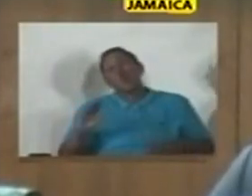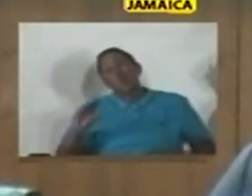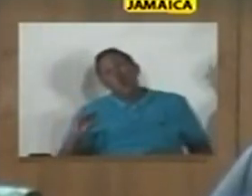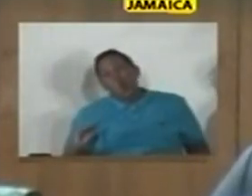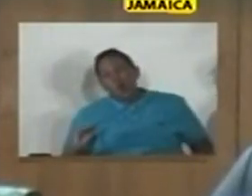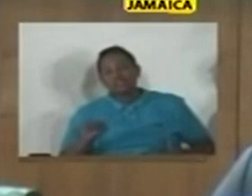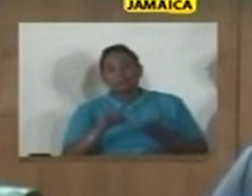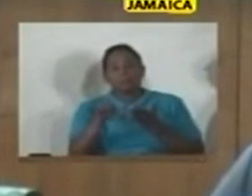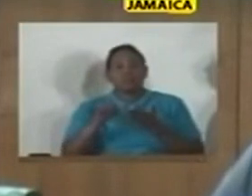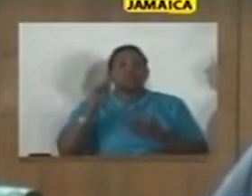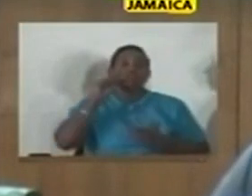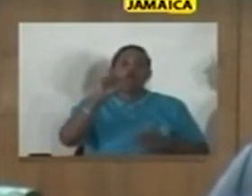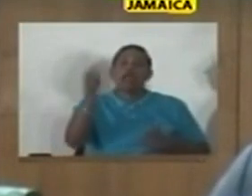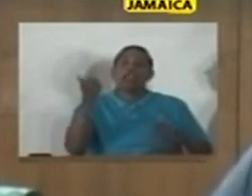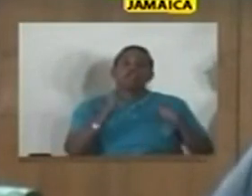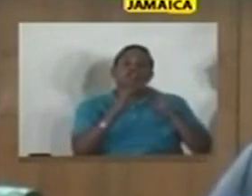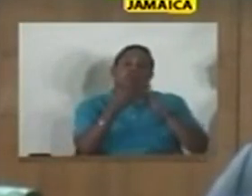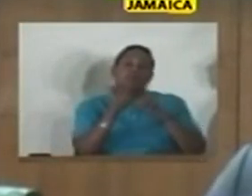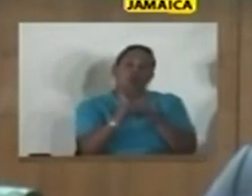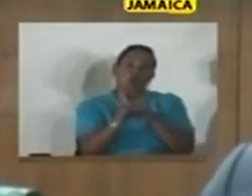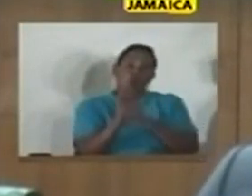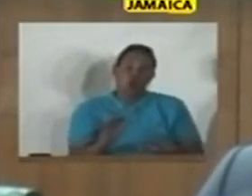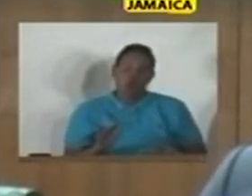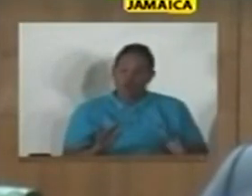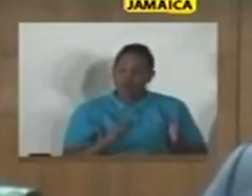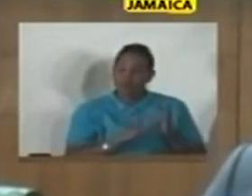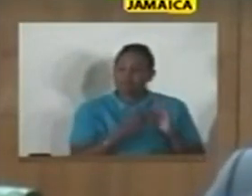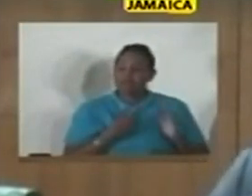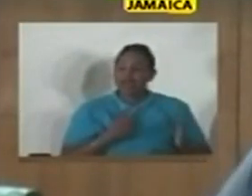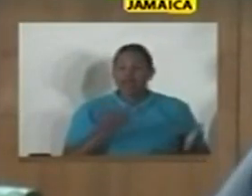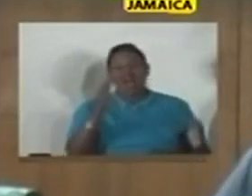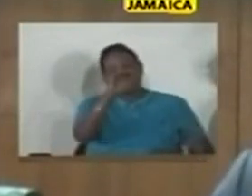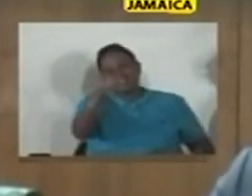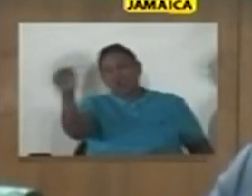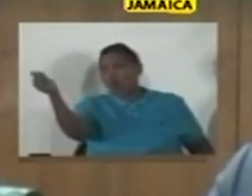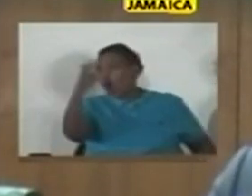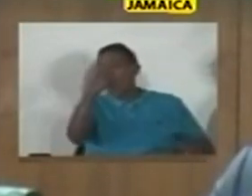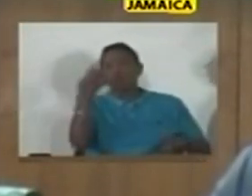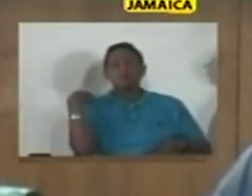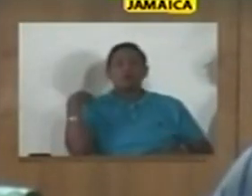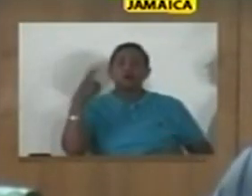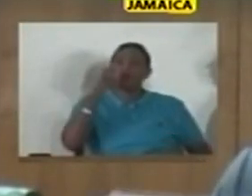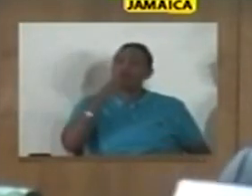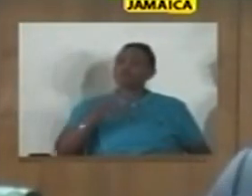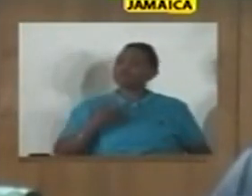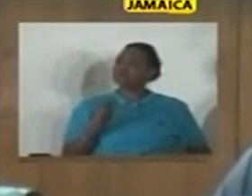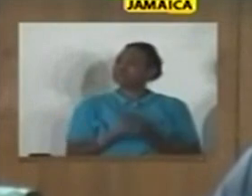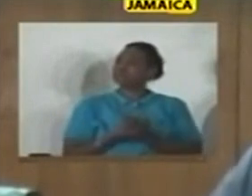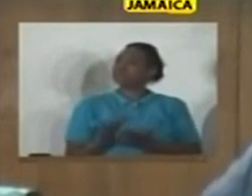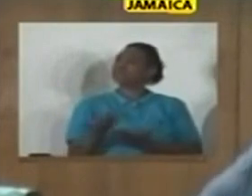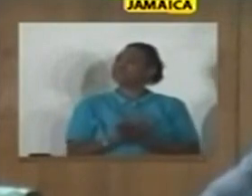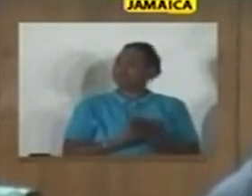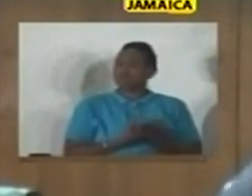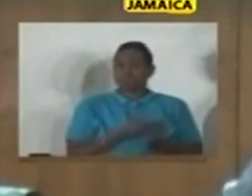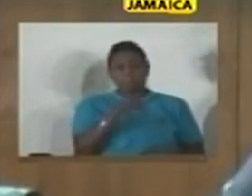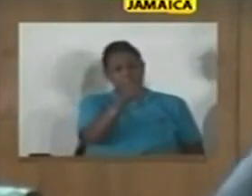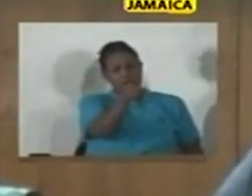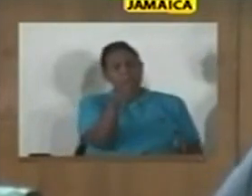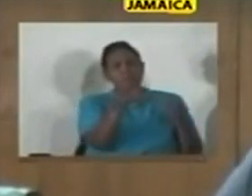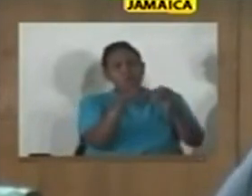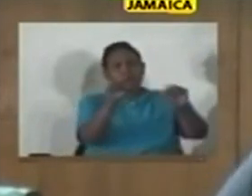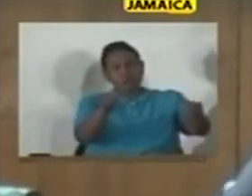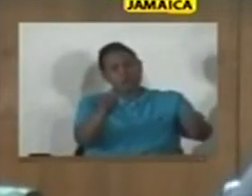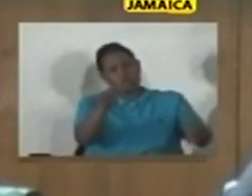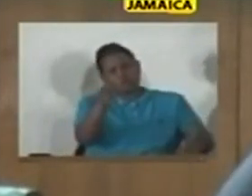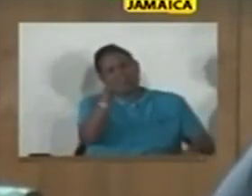any Jamaican worker. Therefore, I commend all employers who routinely compensate above this threshold to honor